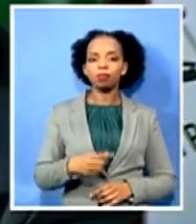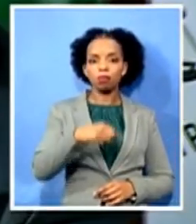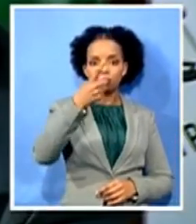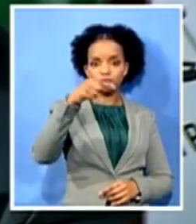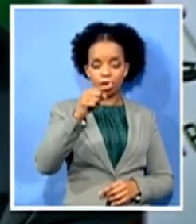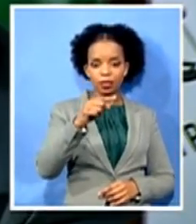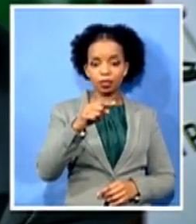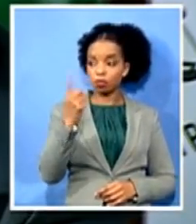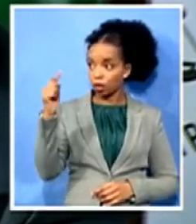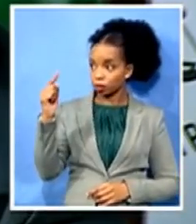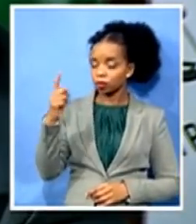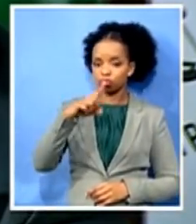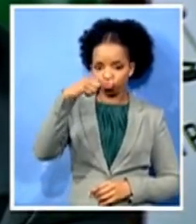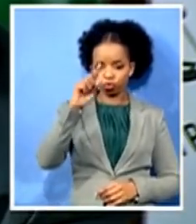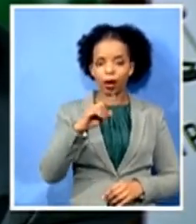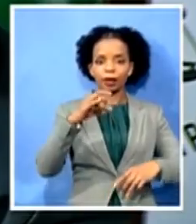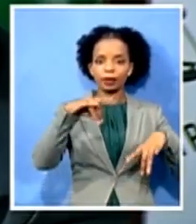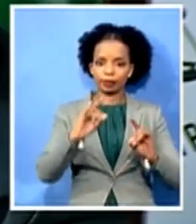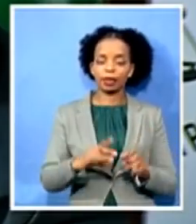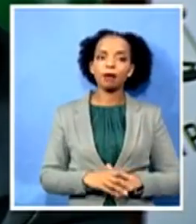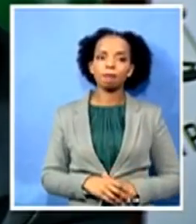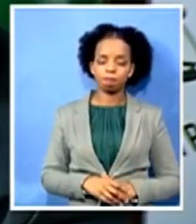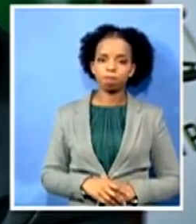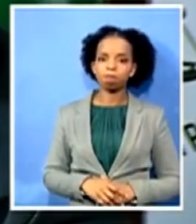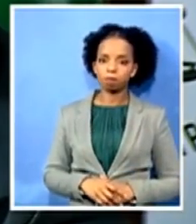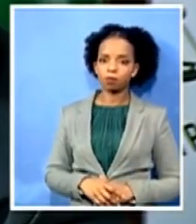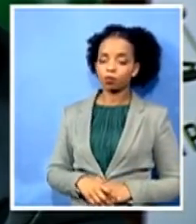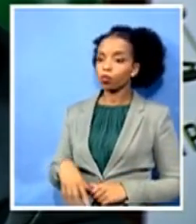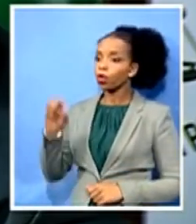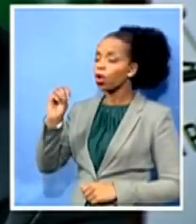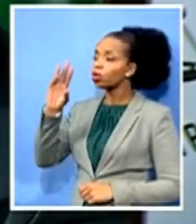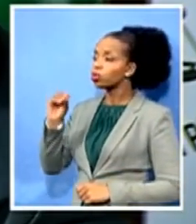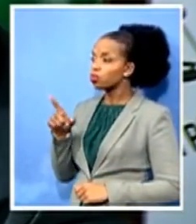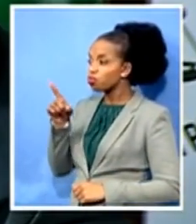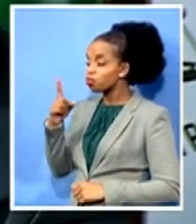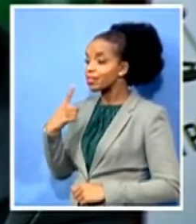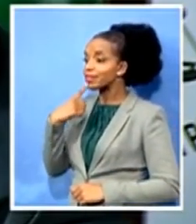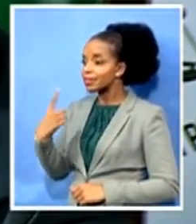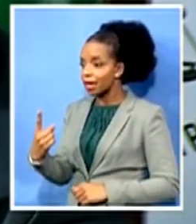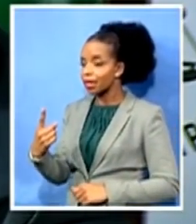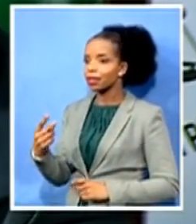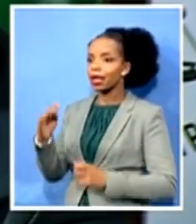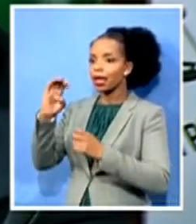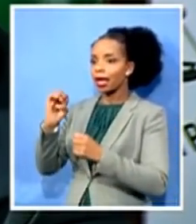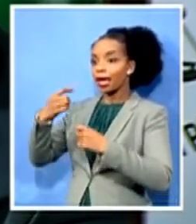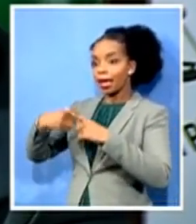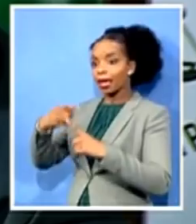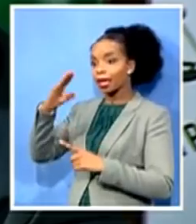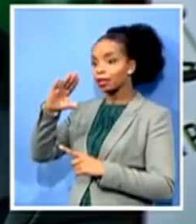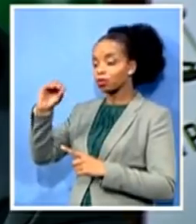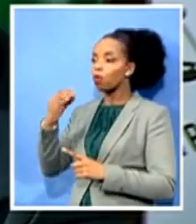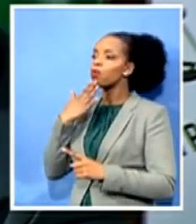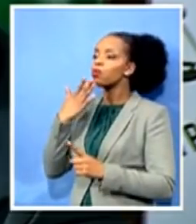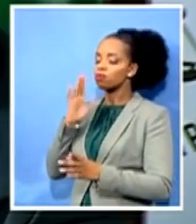So when you say EXCO is attended by both the MECs and the executive, are